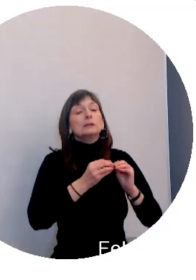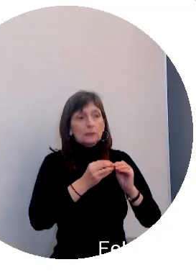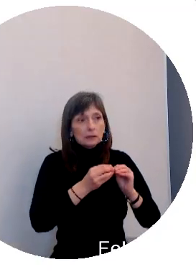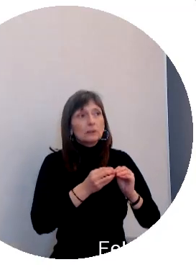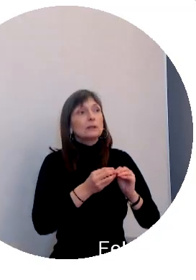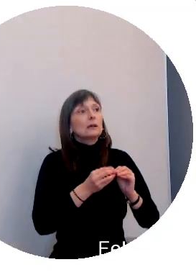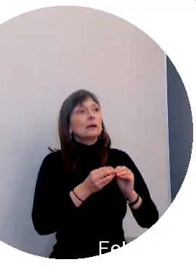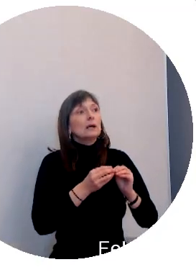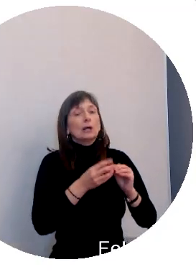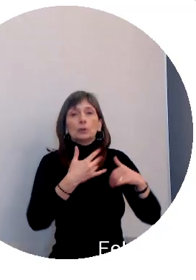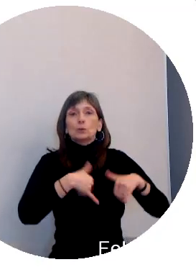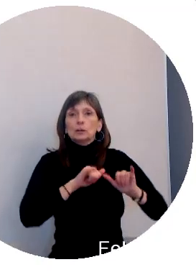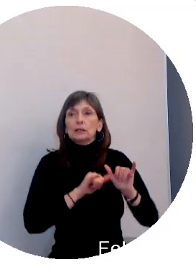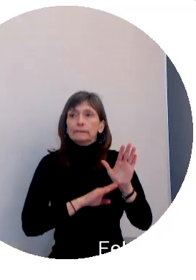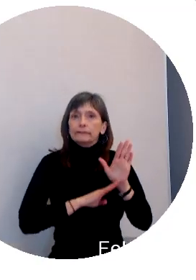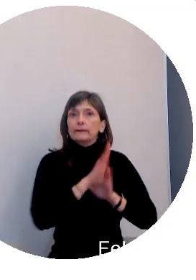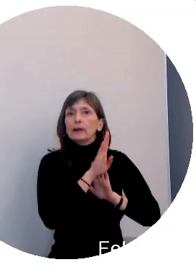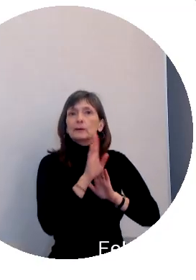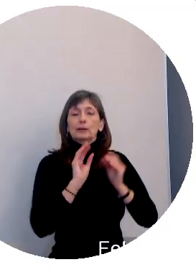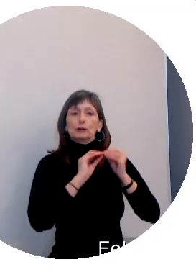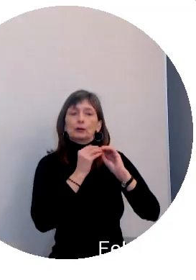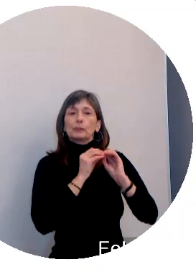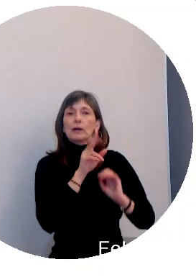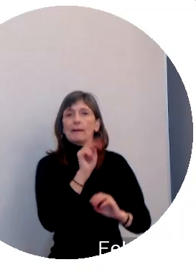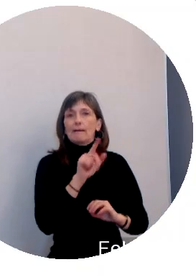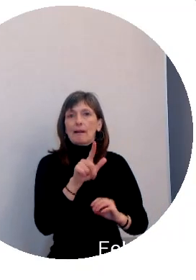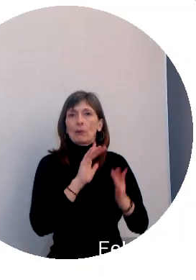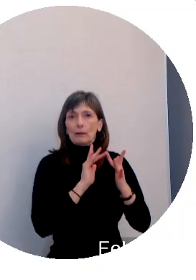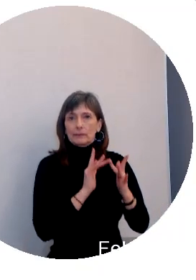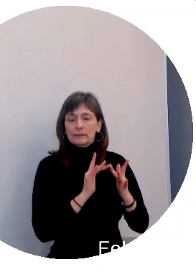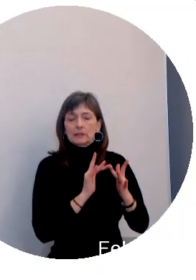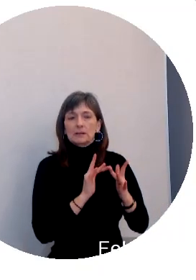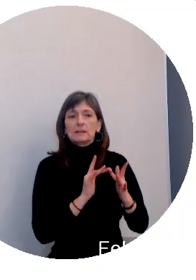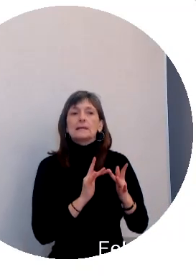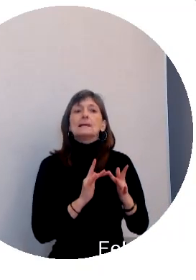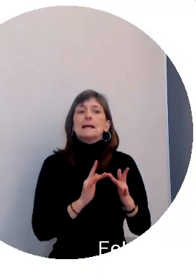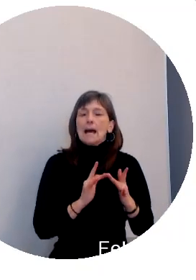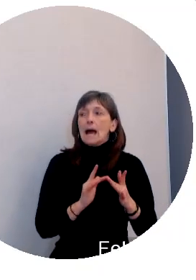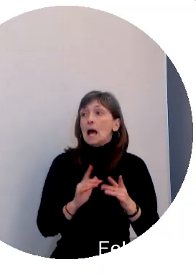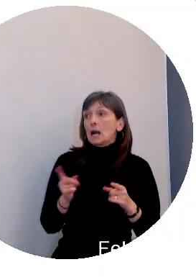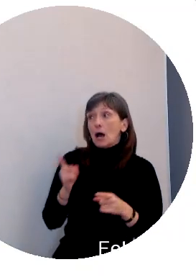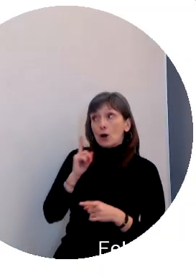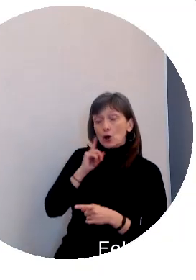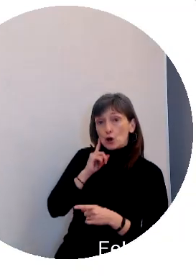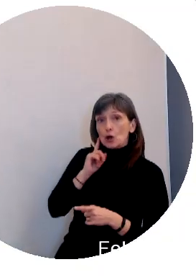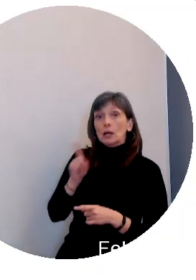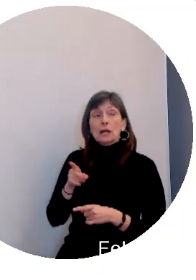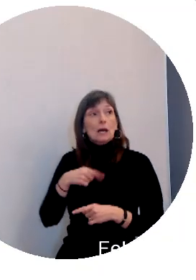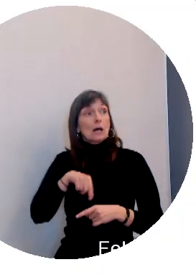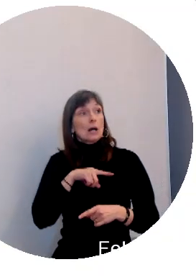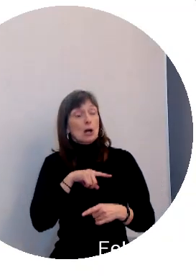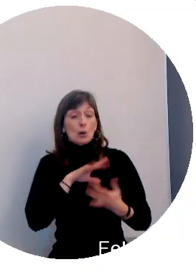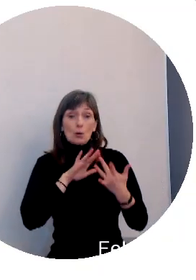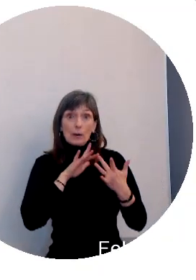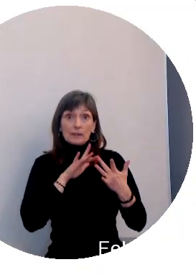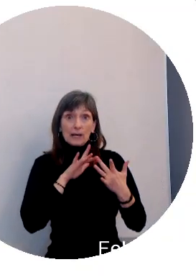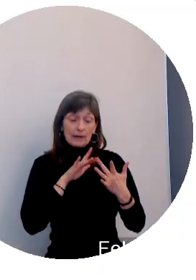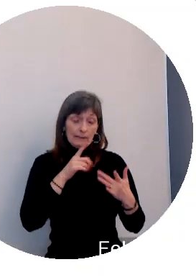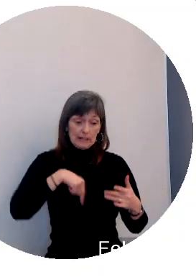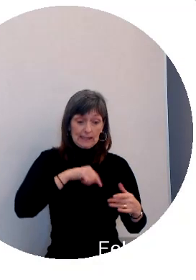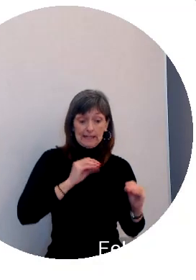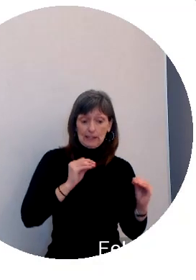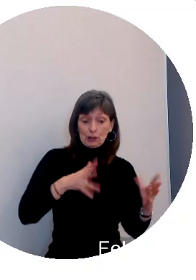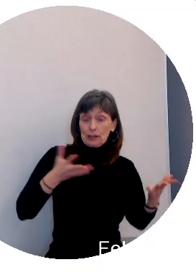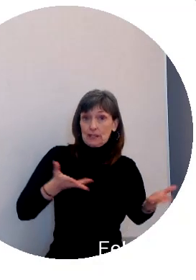Building Numeracy NL website, and I'm advised that our website is getting hits from not only from our